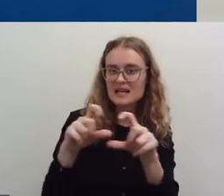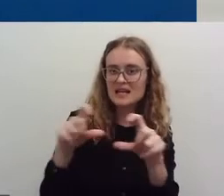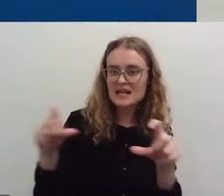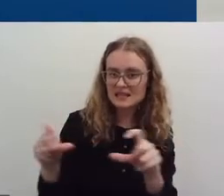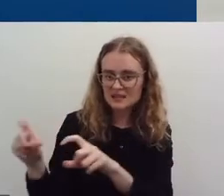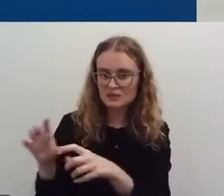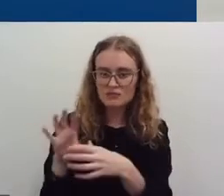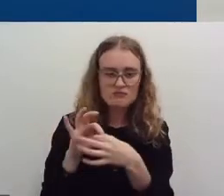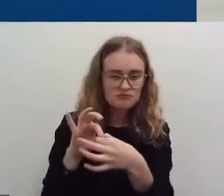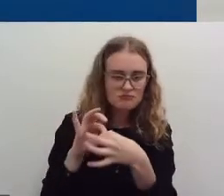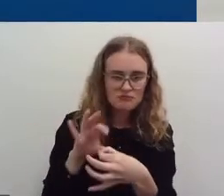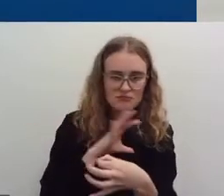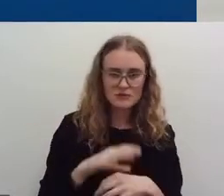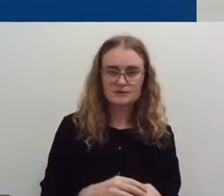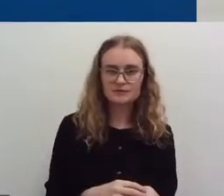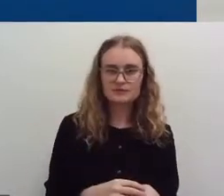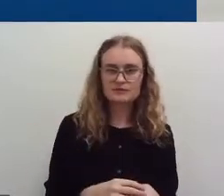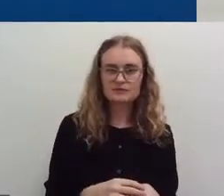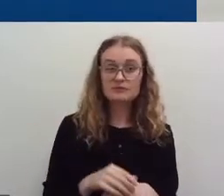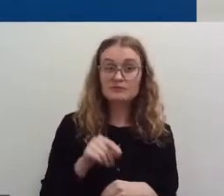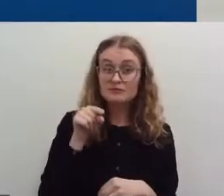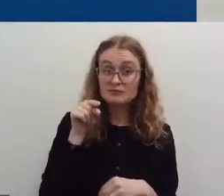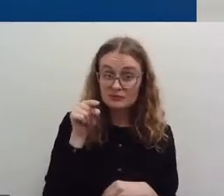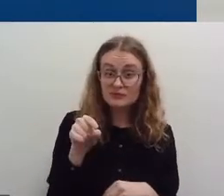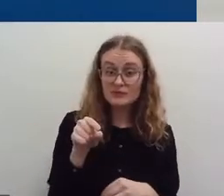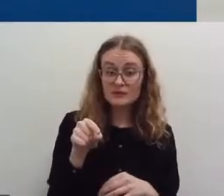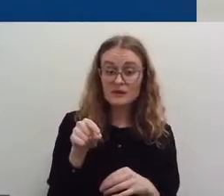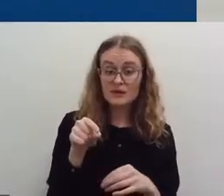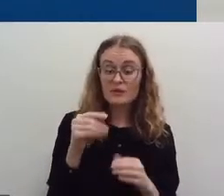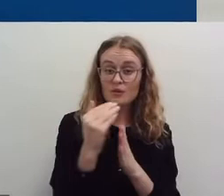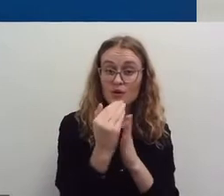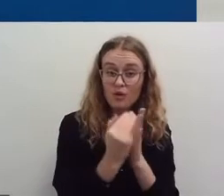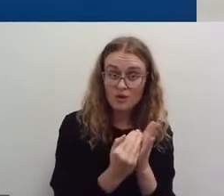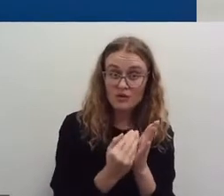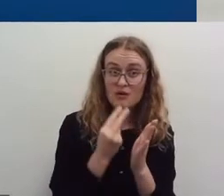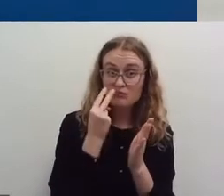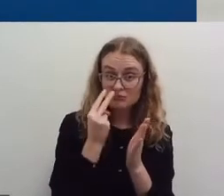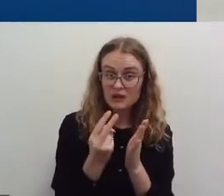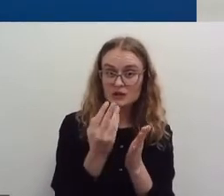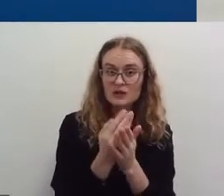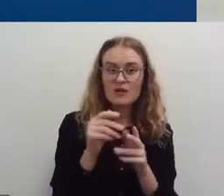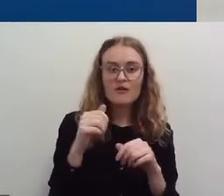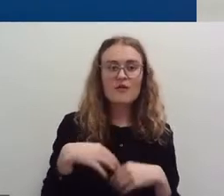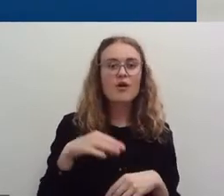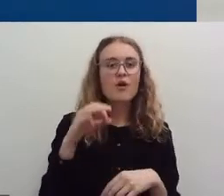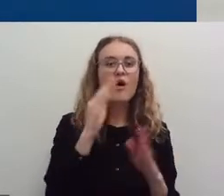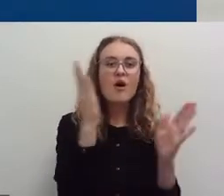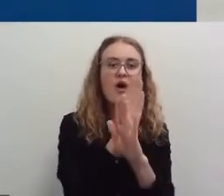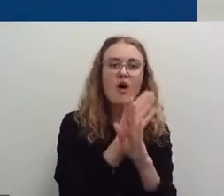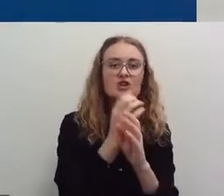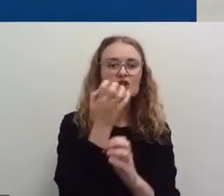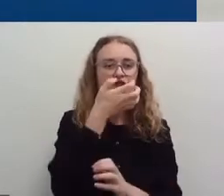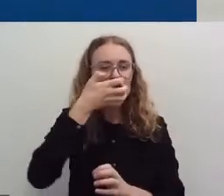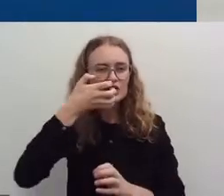born, how global warming is being explained by the new media, and how young